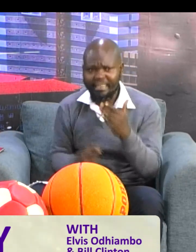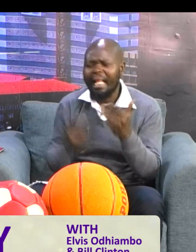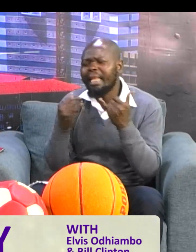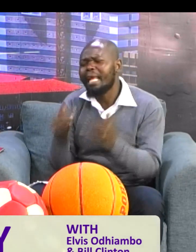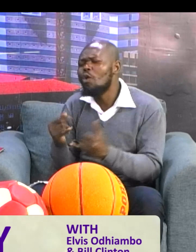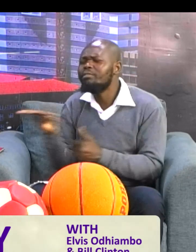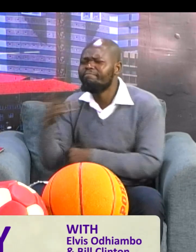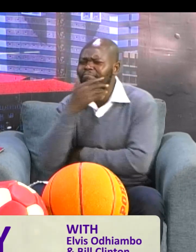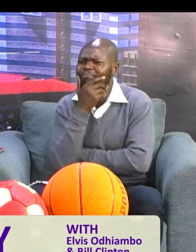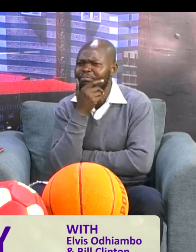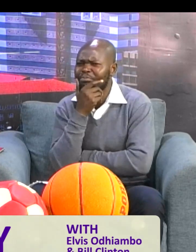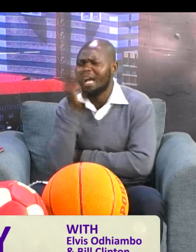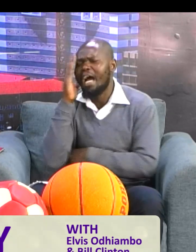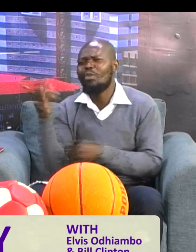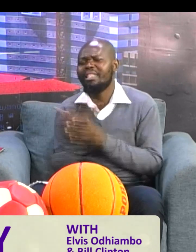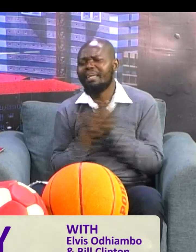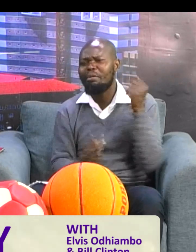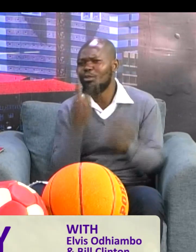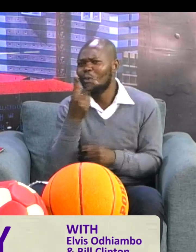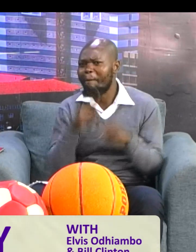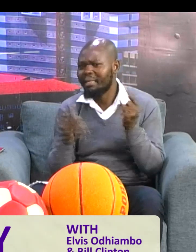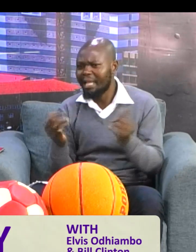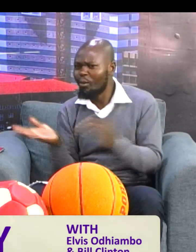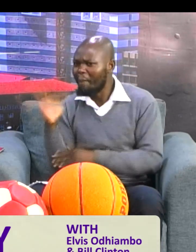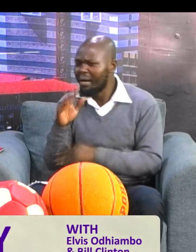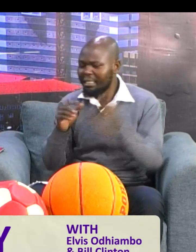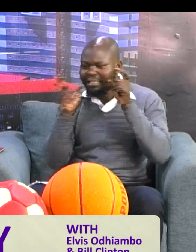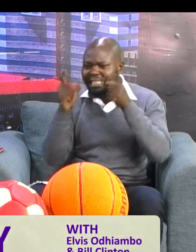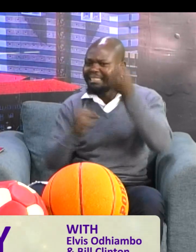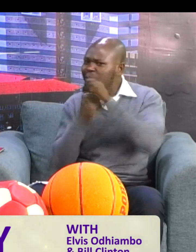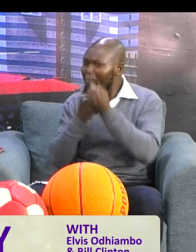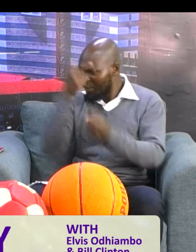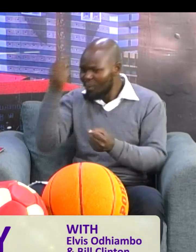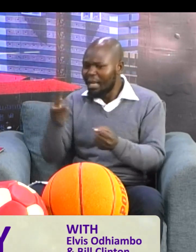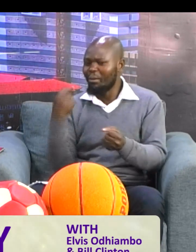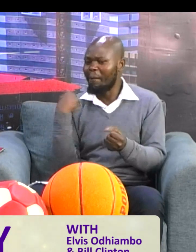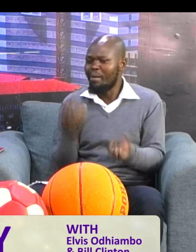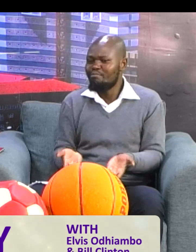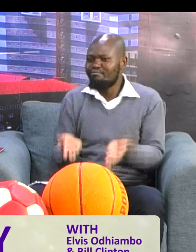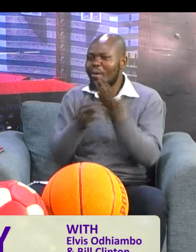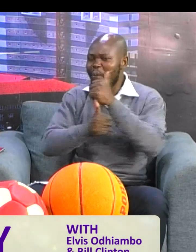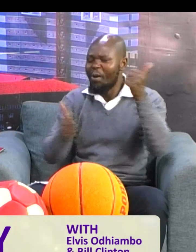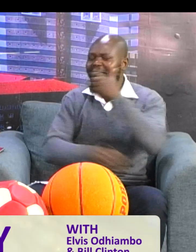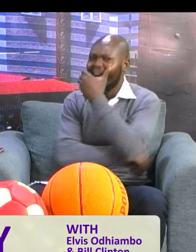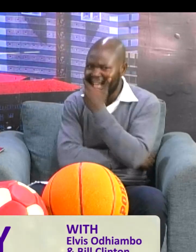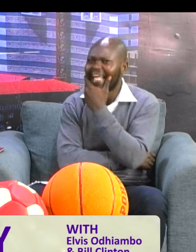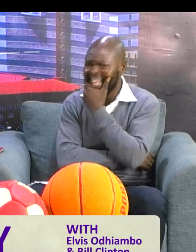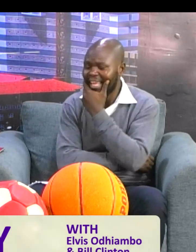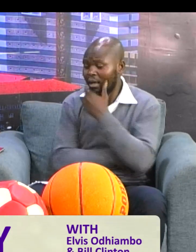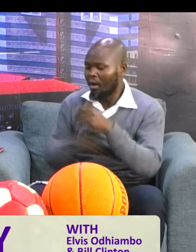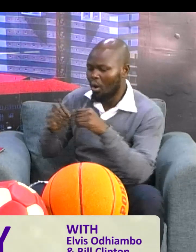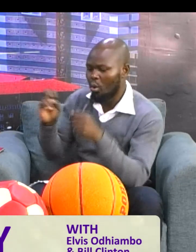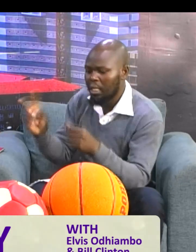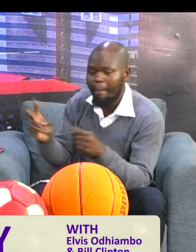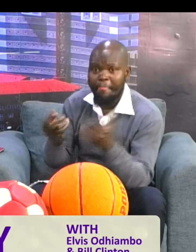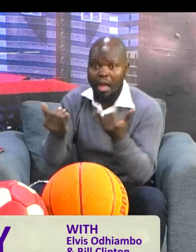table. And now, do you think, I know you've been disappointed with Tusker. Right. This time, what is going to